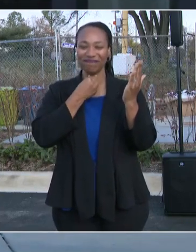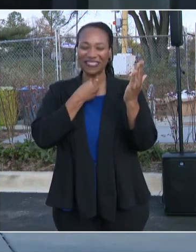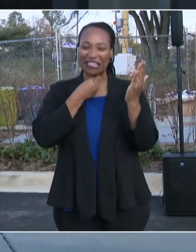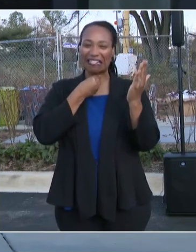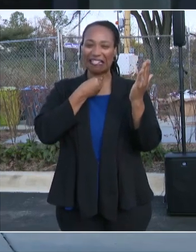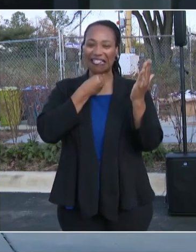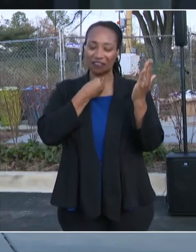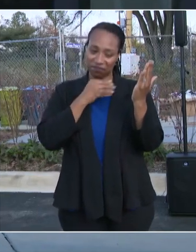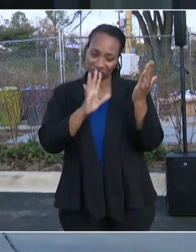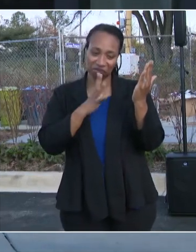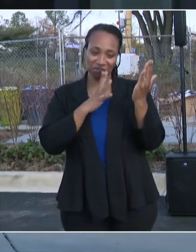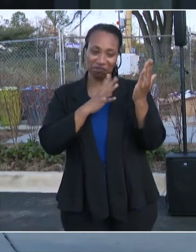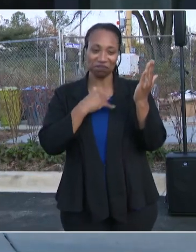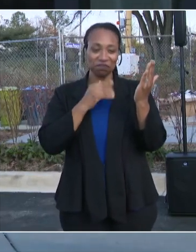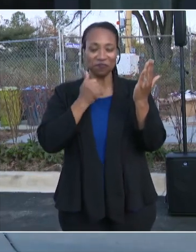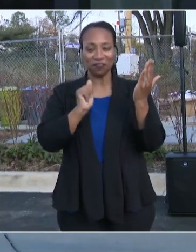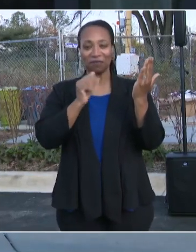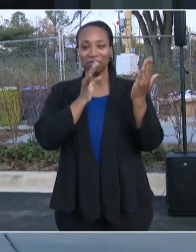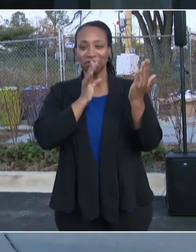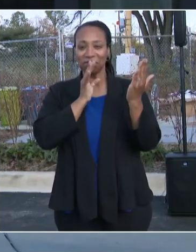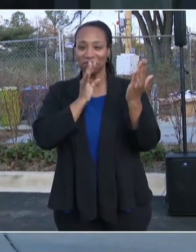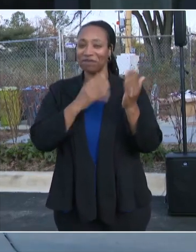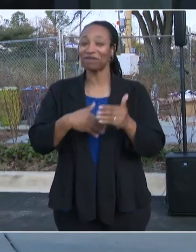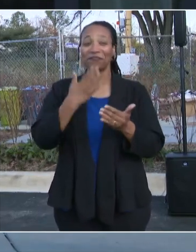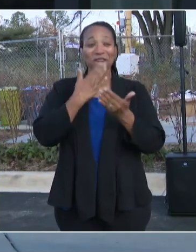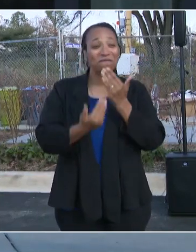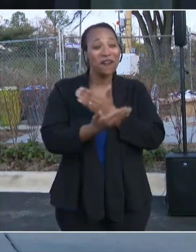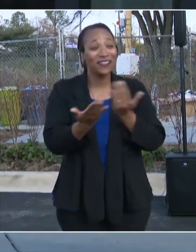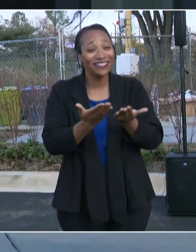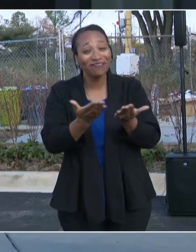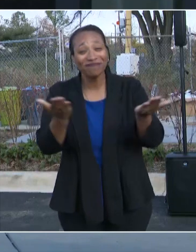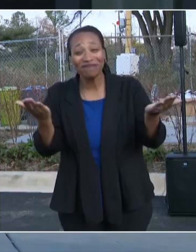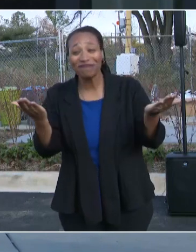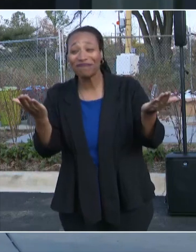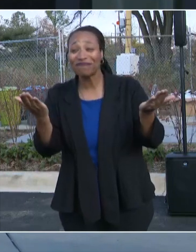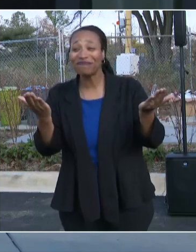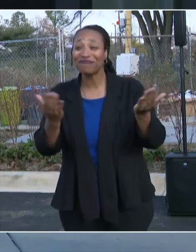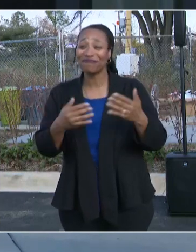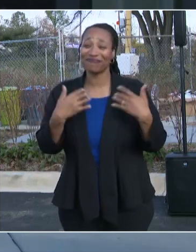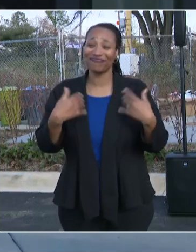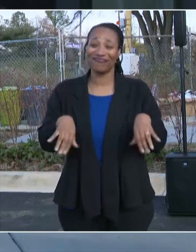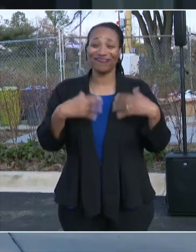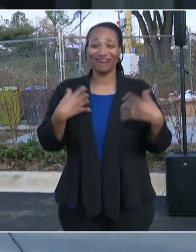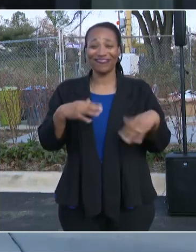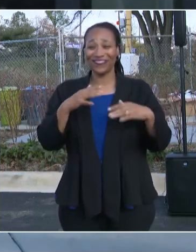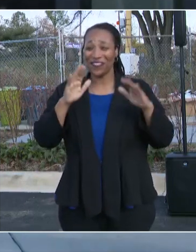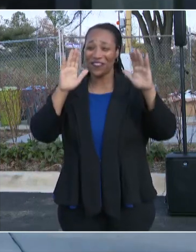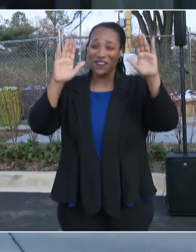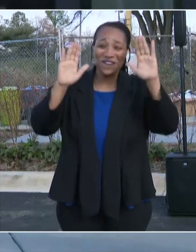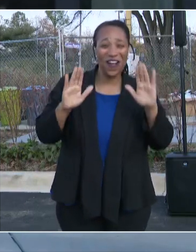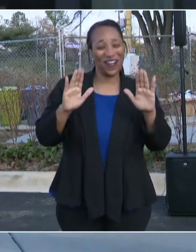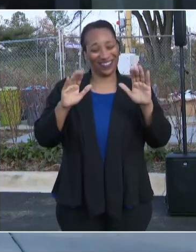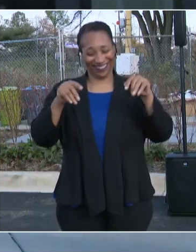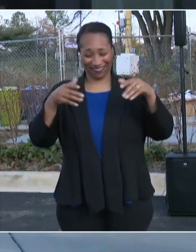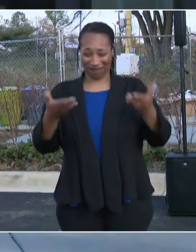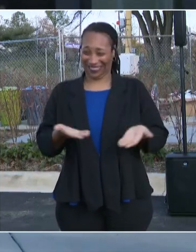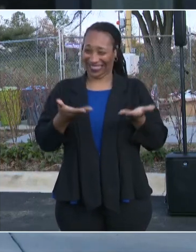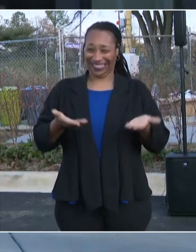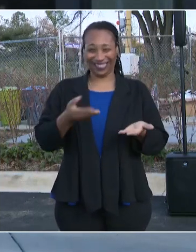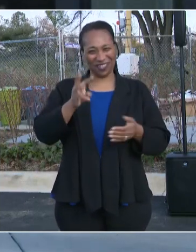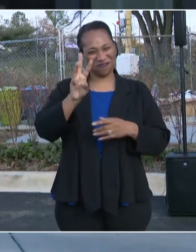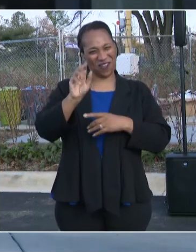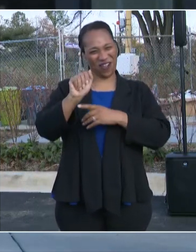Good morning, everybody. It's great to be in the great Ward 8, is it not? So let's